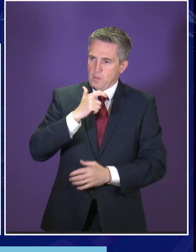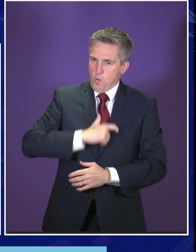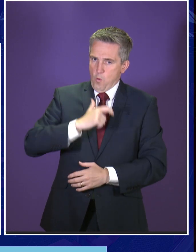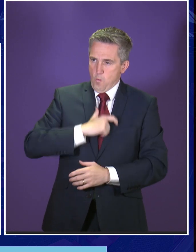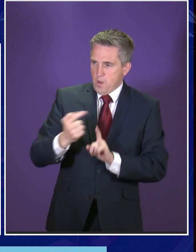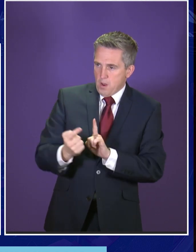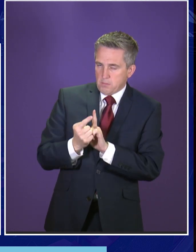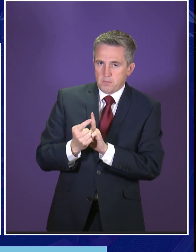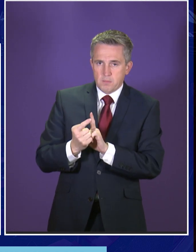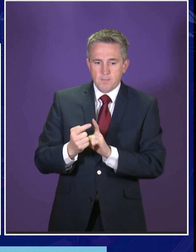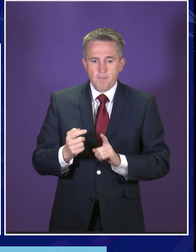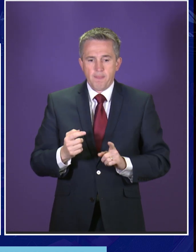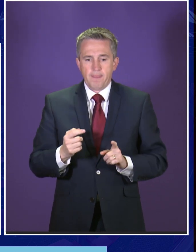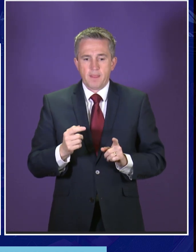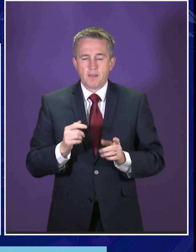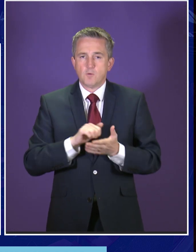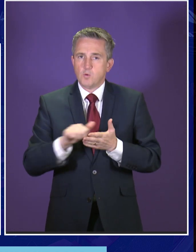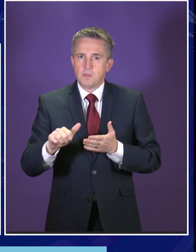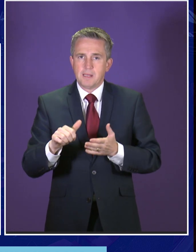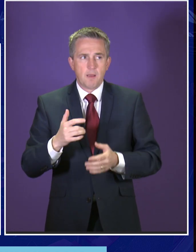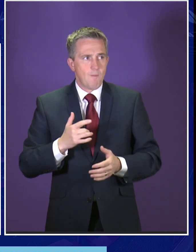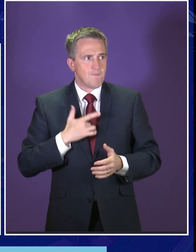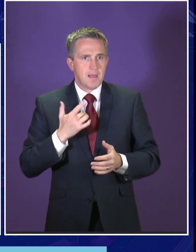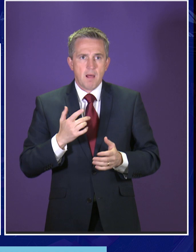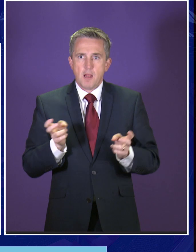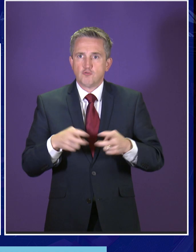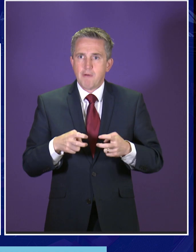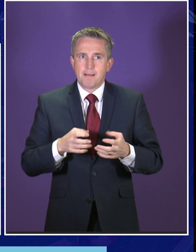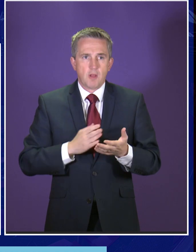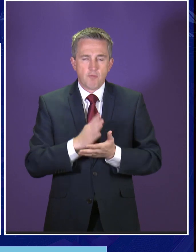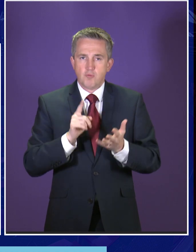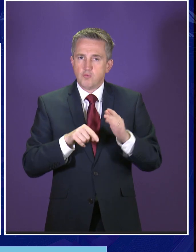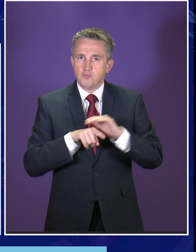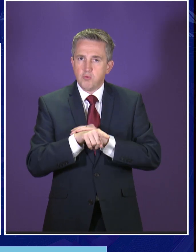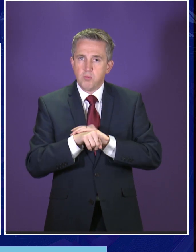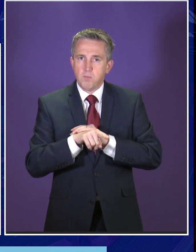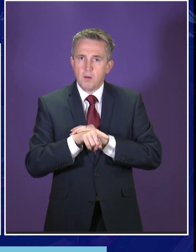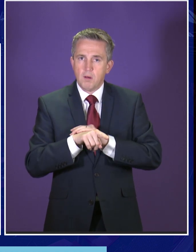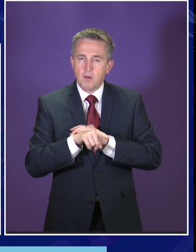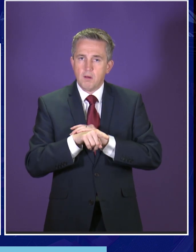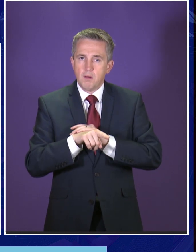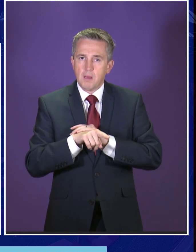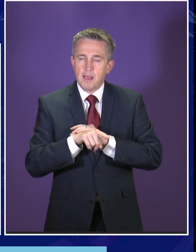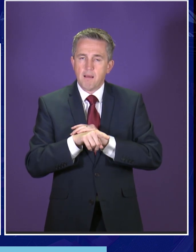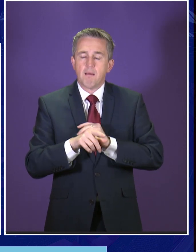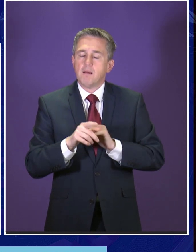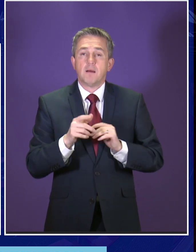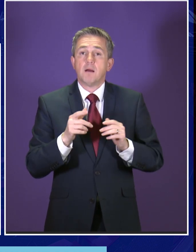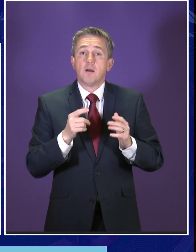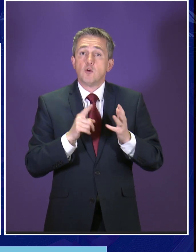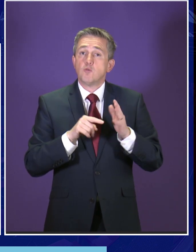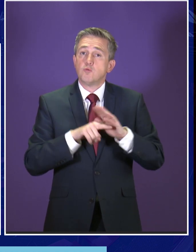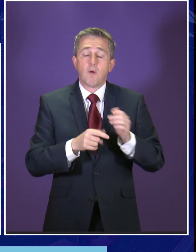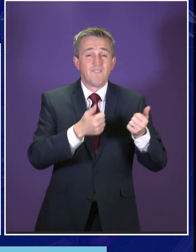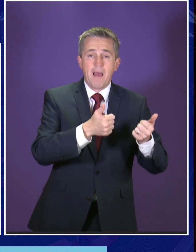connection. We become prepped to experience the world through YouTube, but this access doesn't substitute the